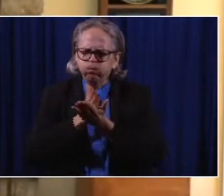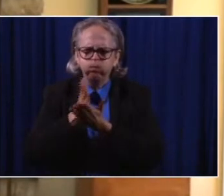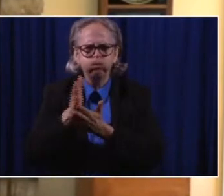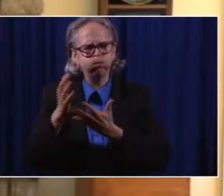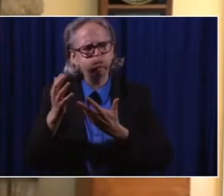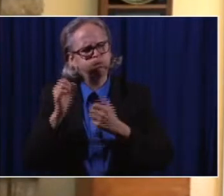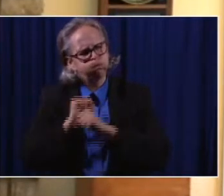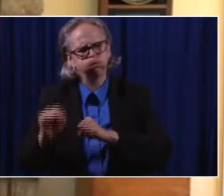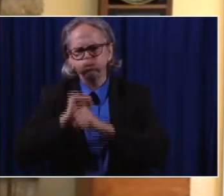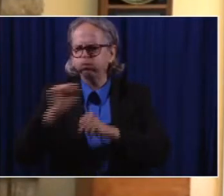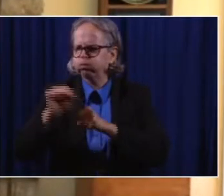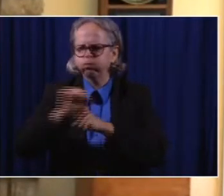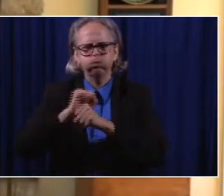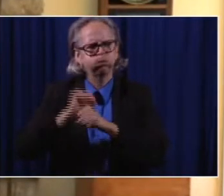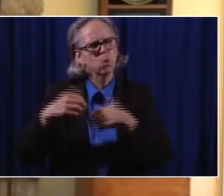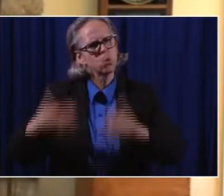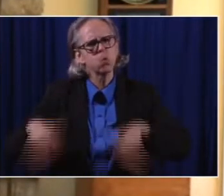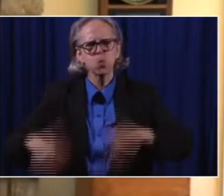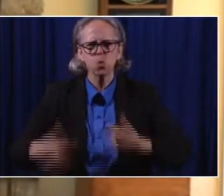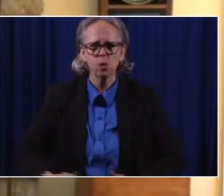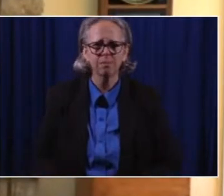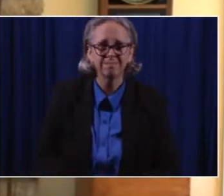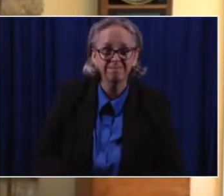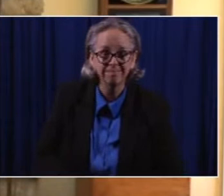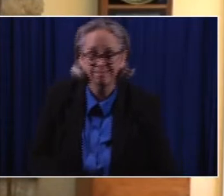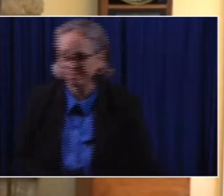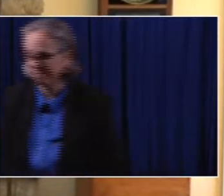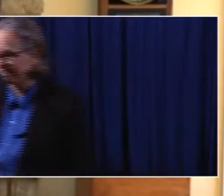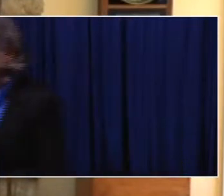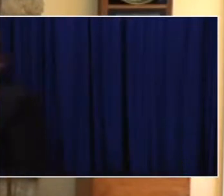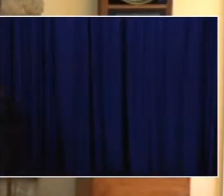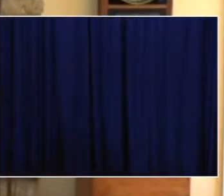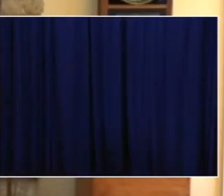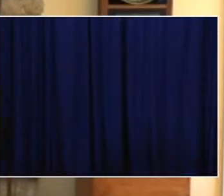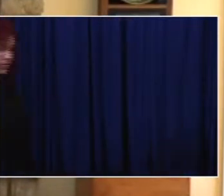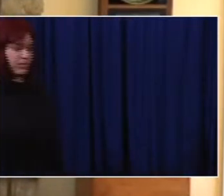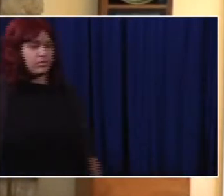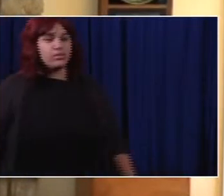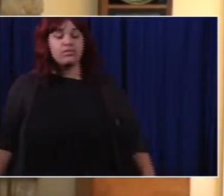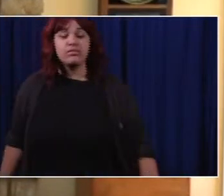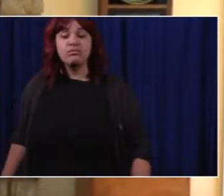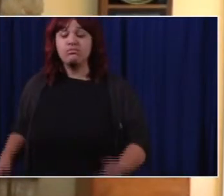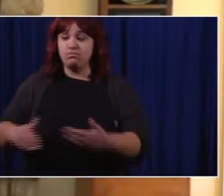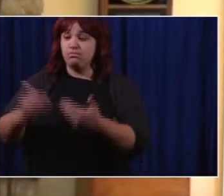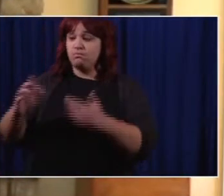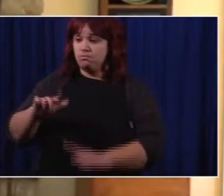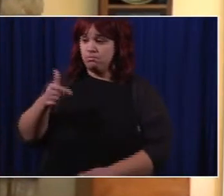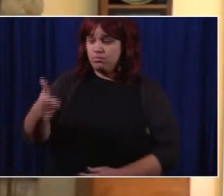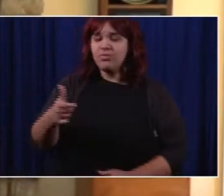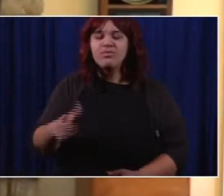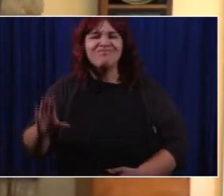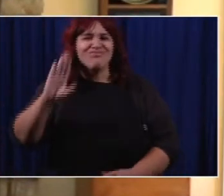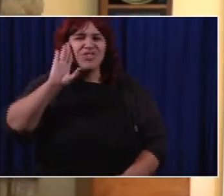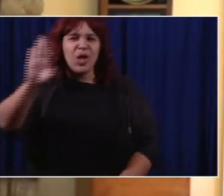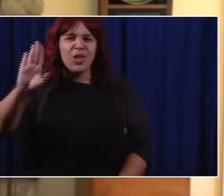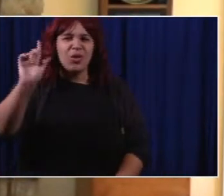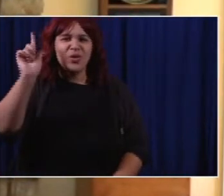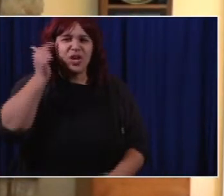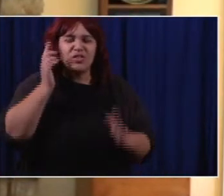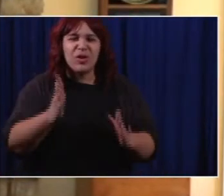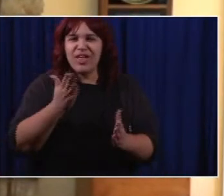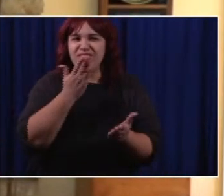Next question is from Eric Halpern at WCMH in Columbus. Governor, good afternoon. Thanks for taking the time today. Going